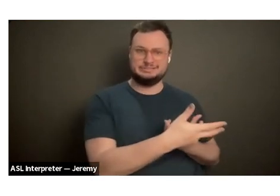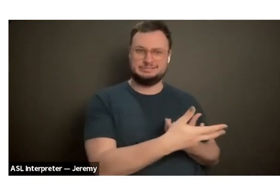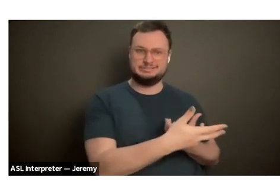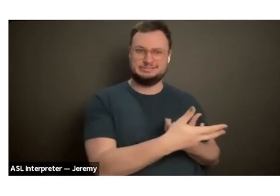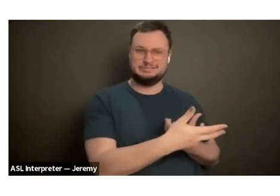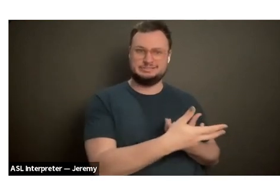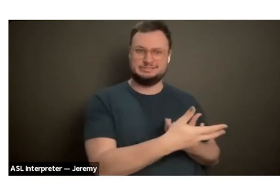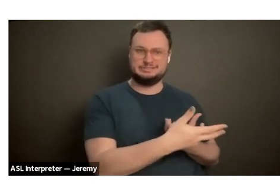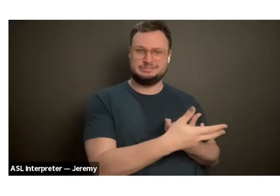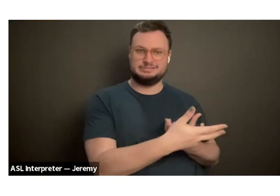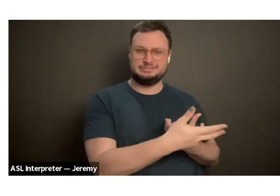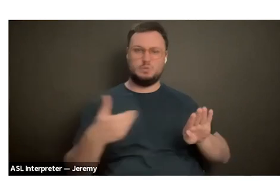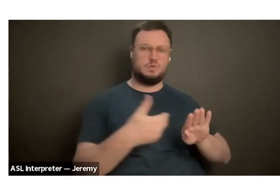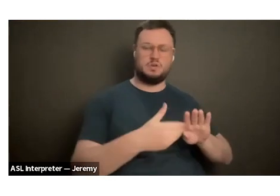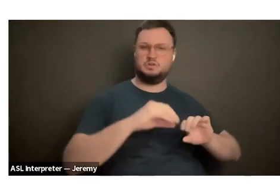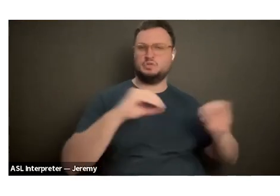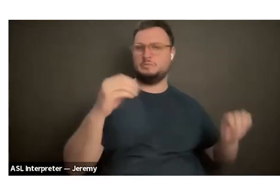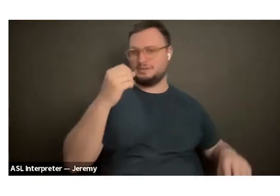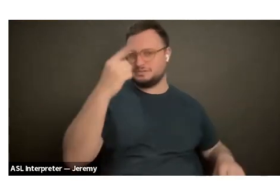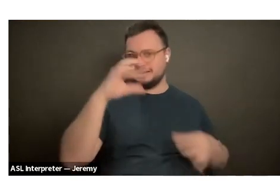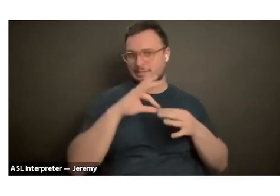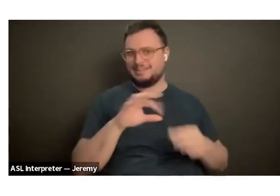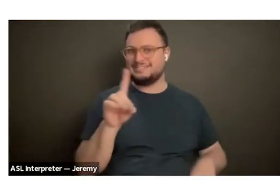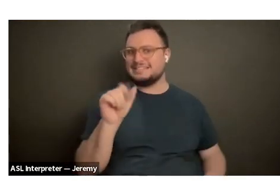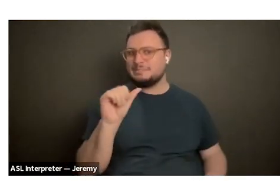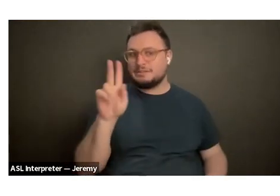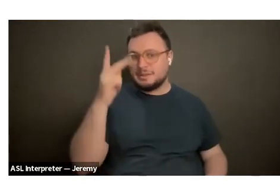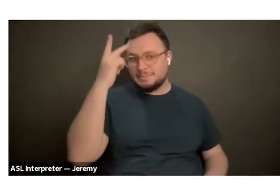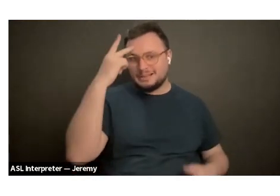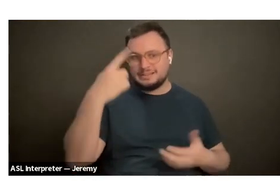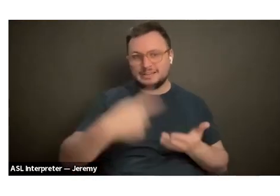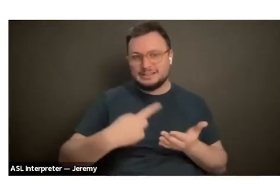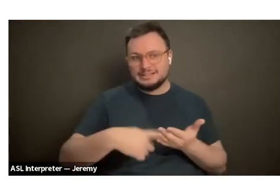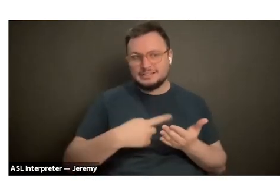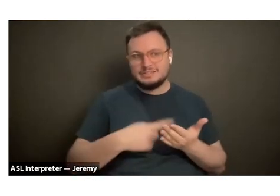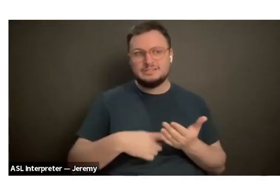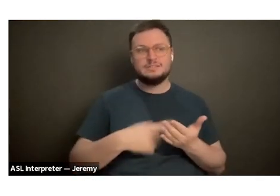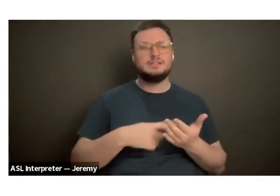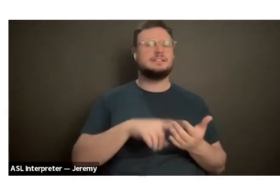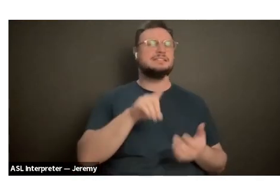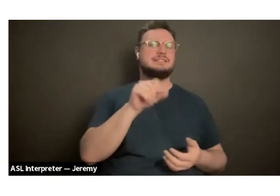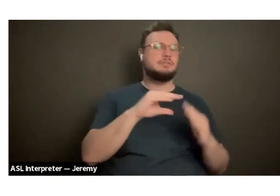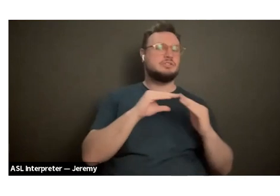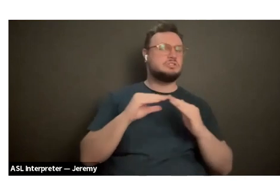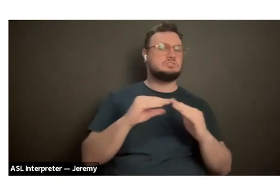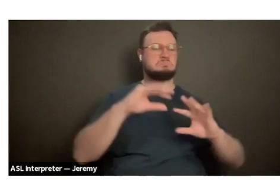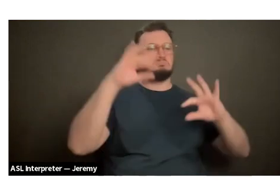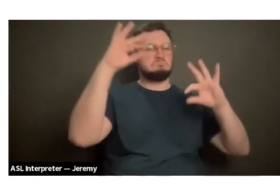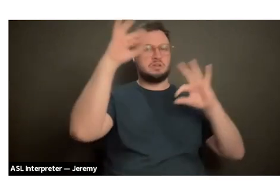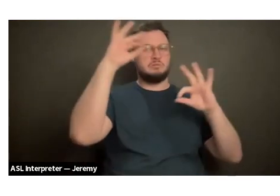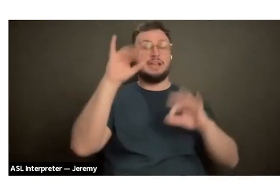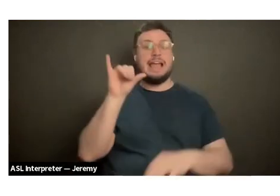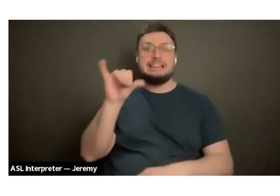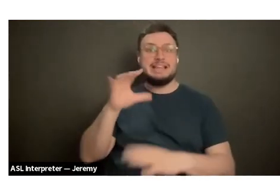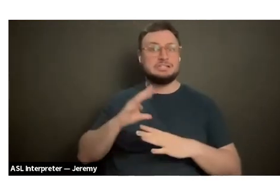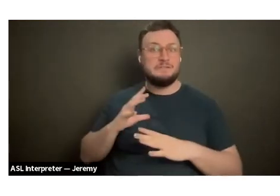disability politics. They had no understanding of, that much experience around disability justice and things. And that's okay. It's